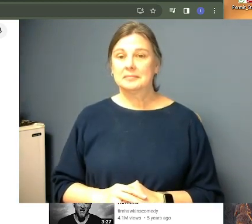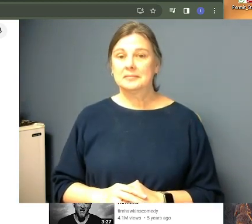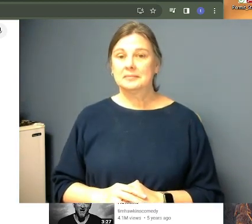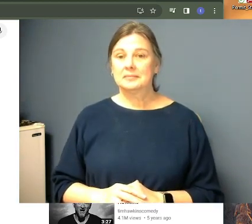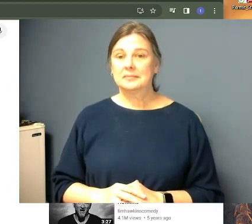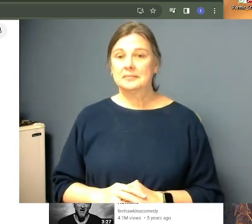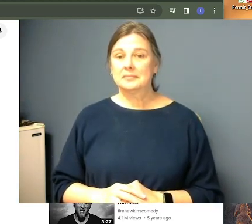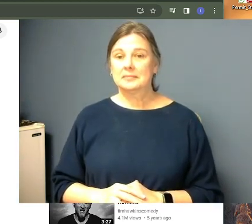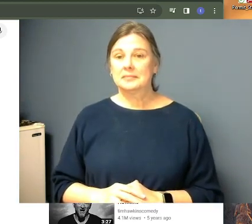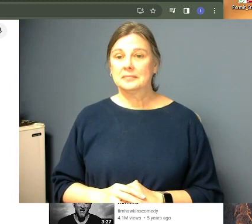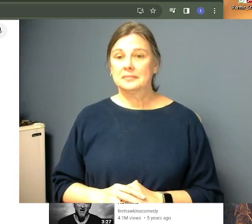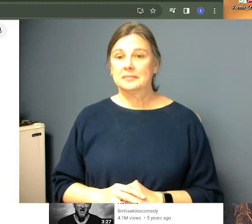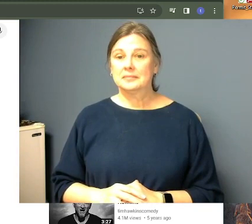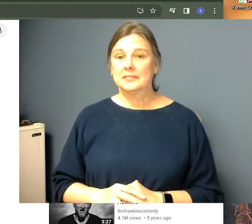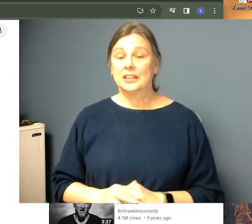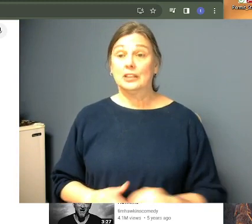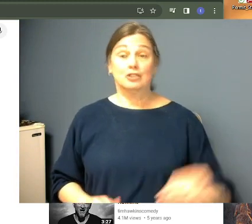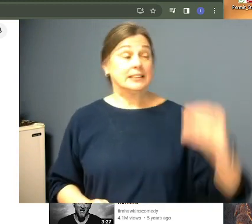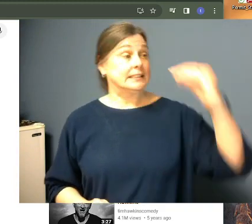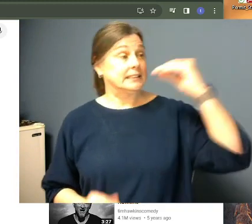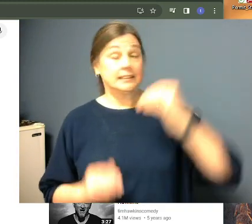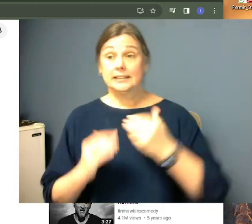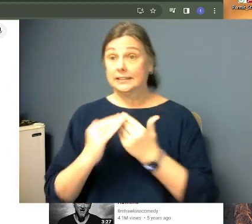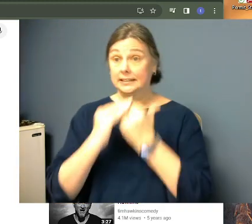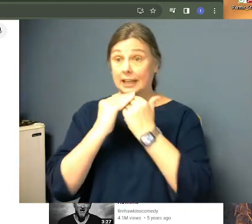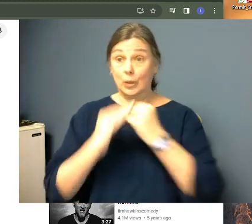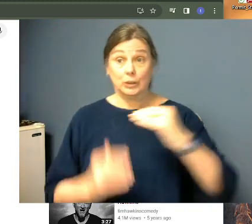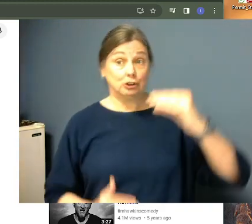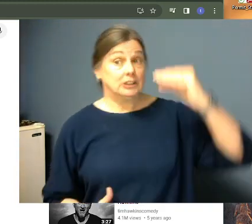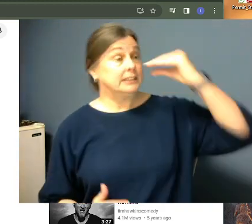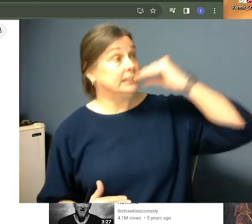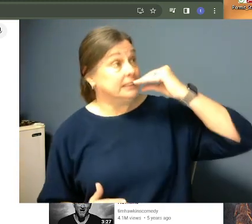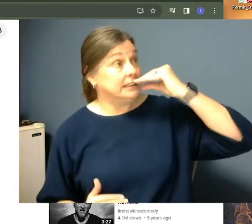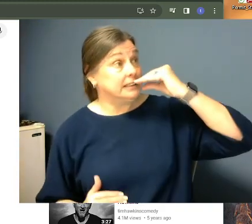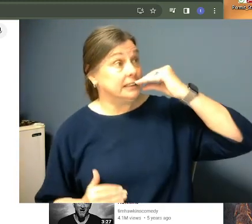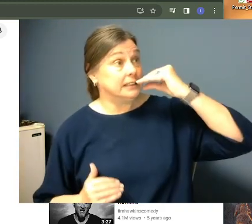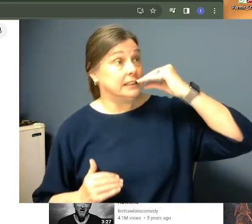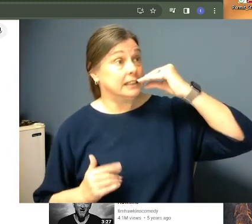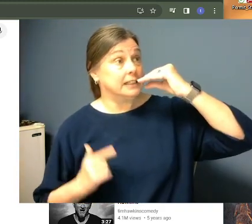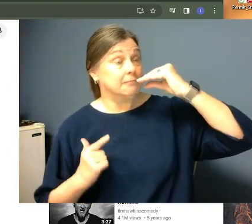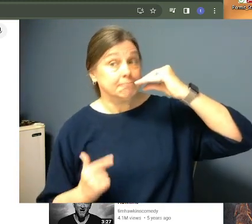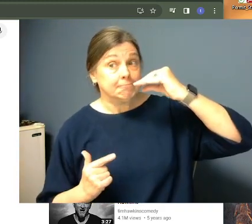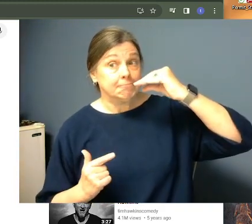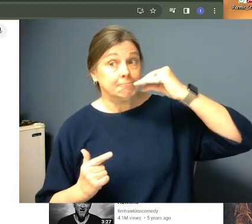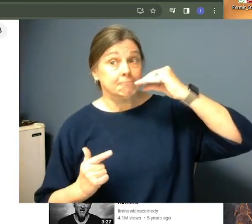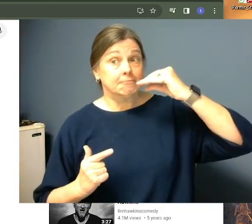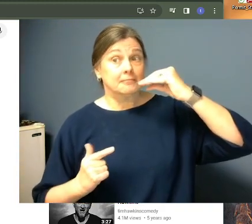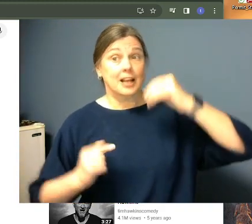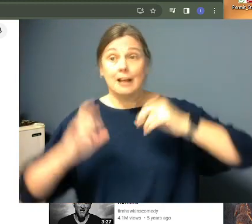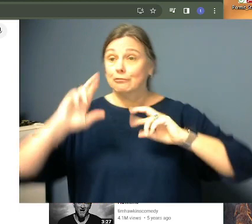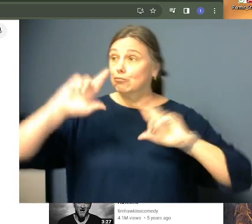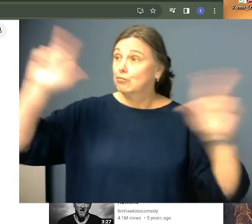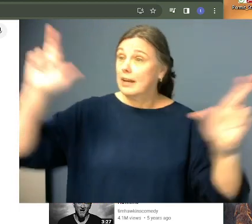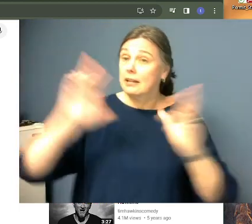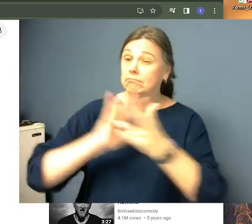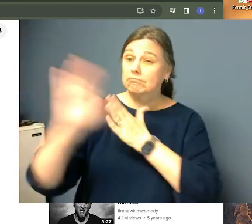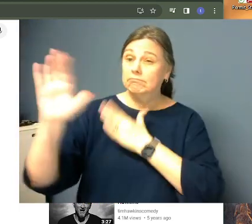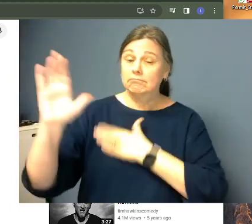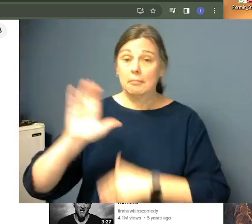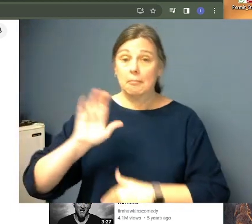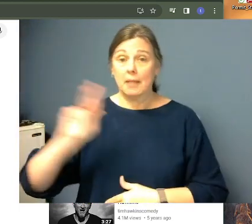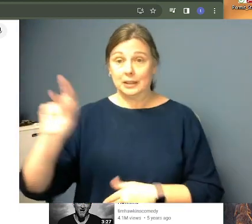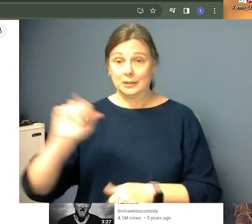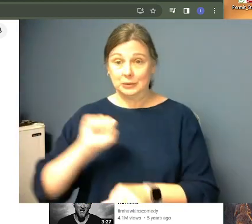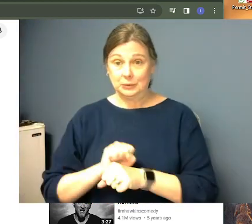She's got to eat her sandwich. She's got to get back to work. So I think when that Rosie's not looking at